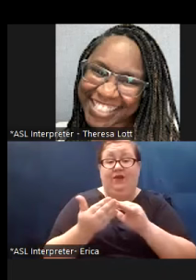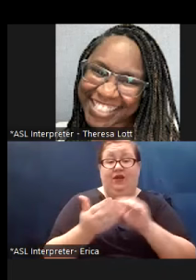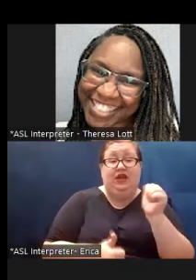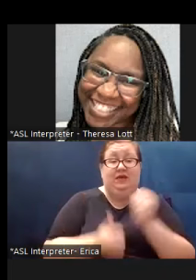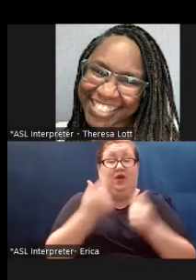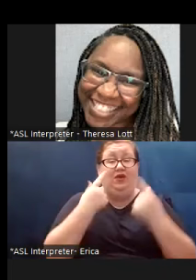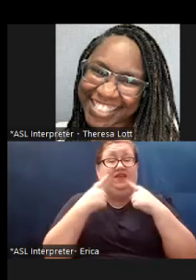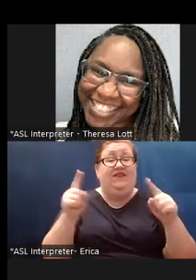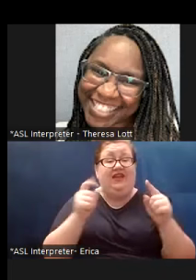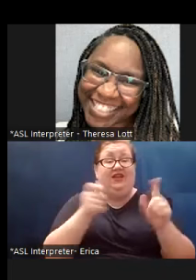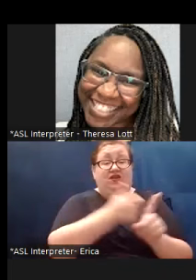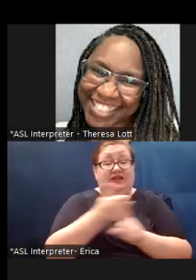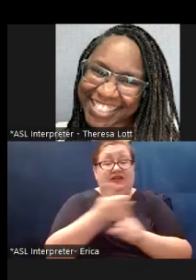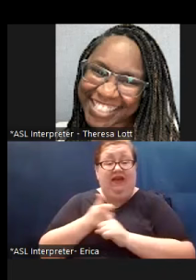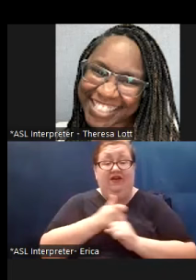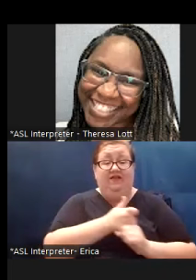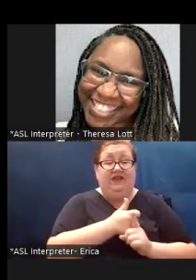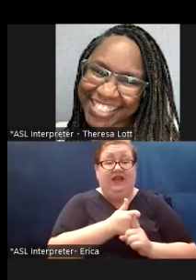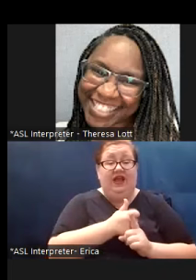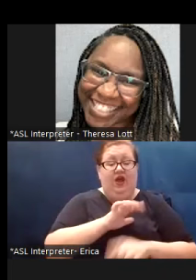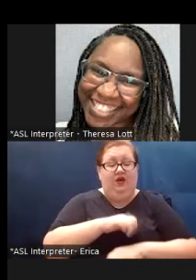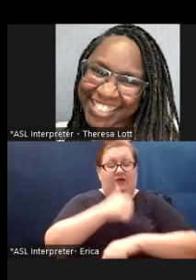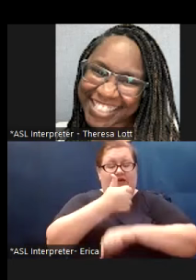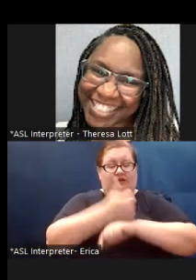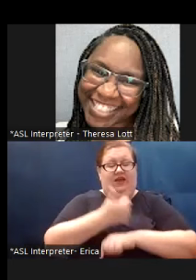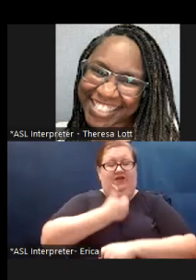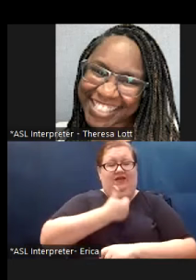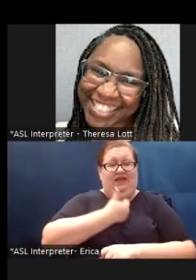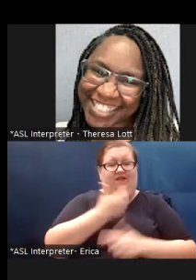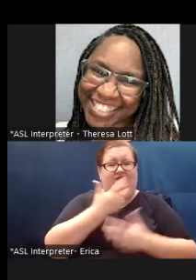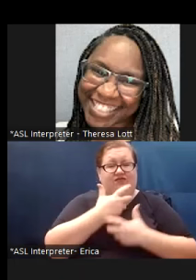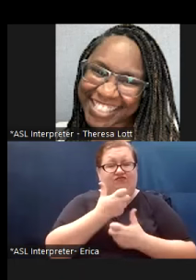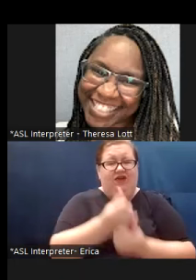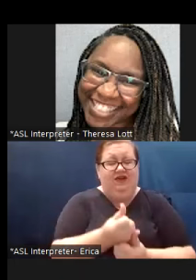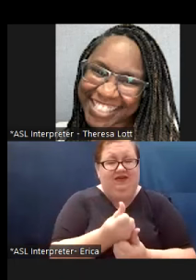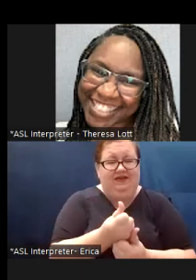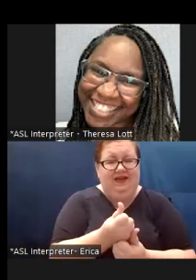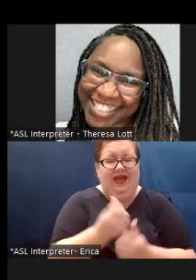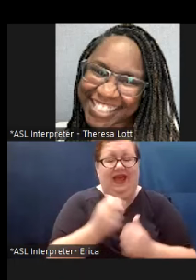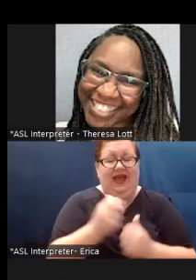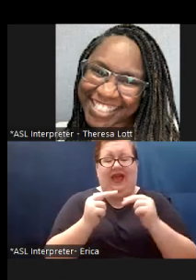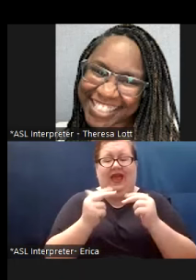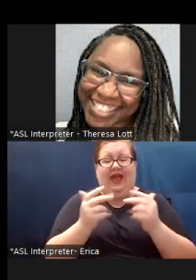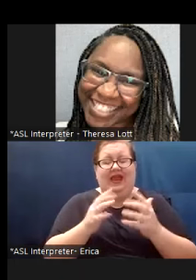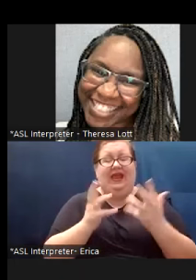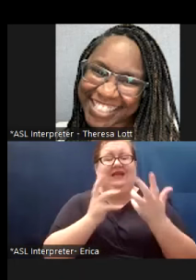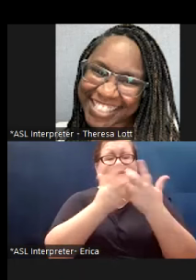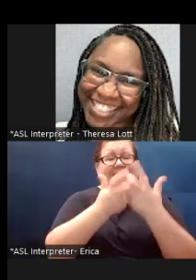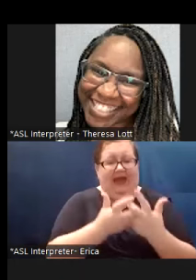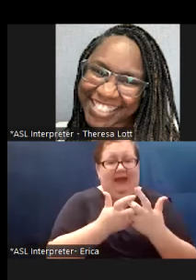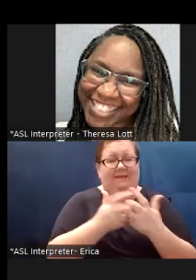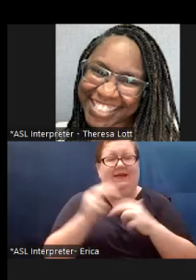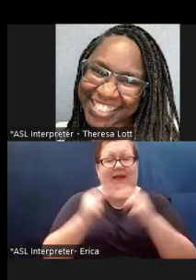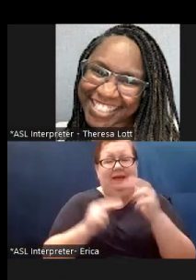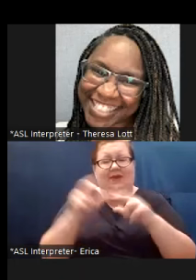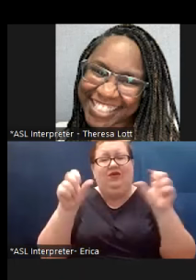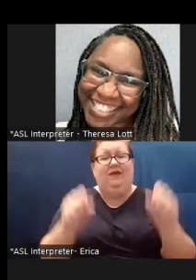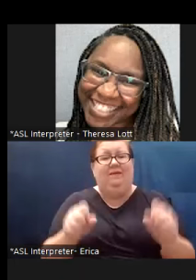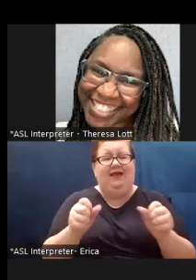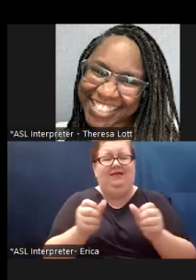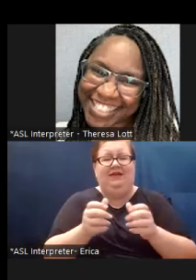we will position ourselves to build trust and momentum, adapt and build the capacity to thrive in the coming